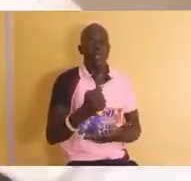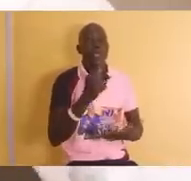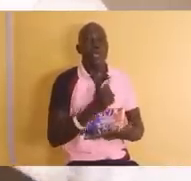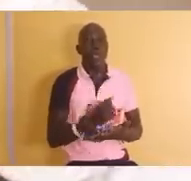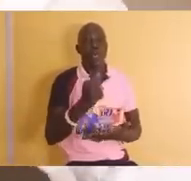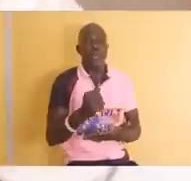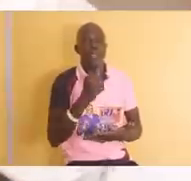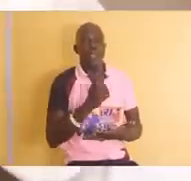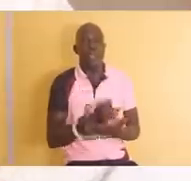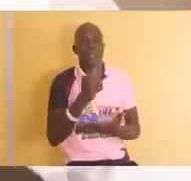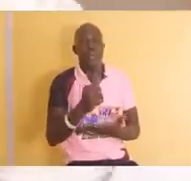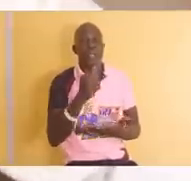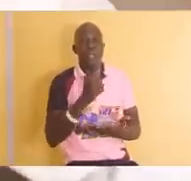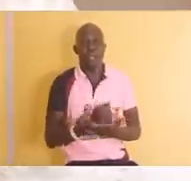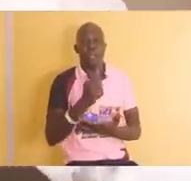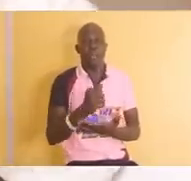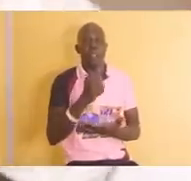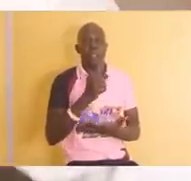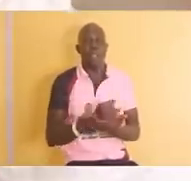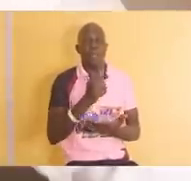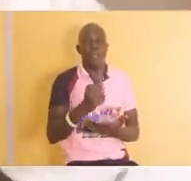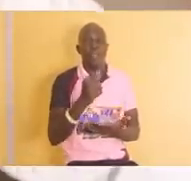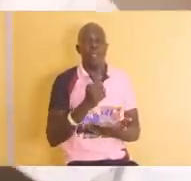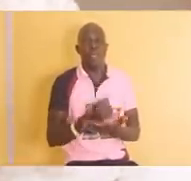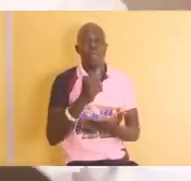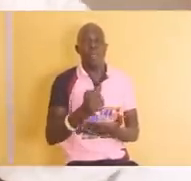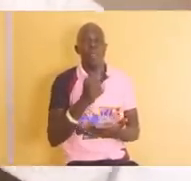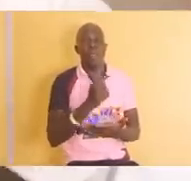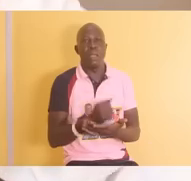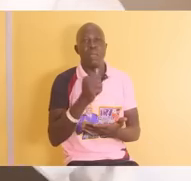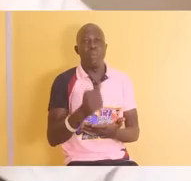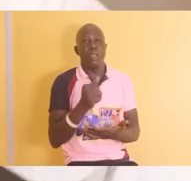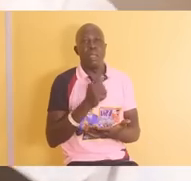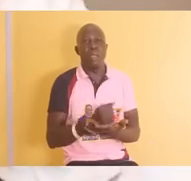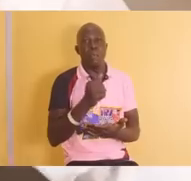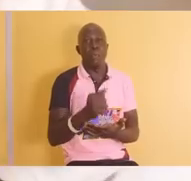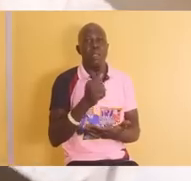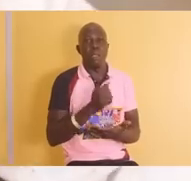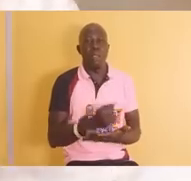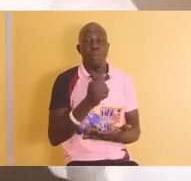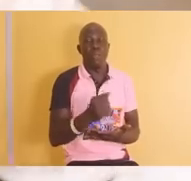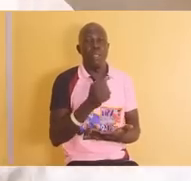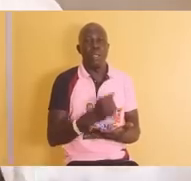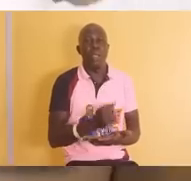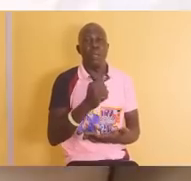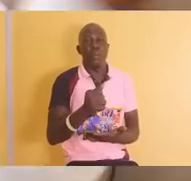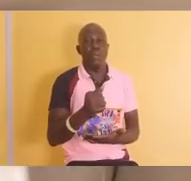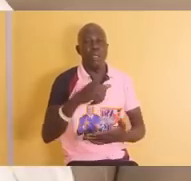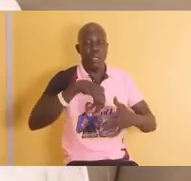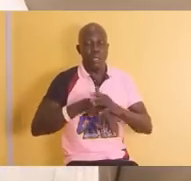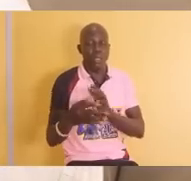ri. Amen. Wa la. Wa la. Amen. Wa la. Amen. Wa la. Amen. Wa la. Amen. Wa la. Amen. Wa la. Amen. Wa la. Amen. Wa